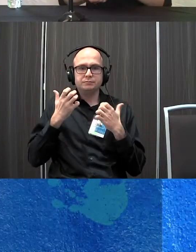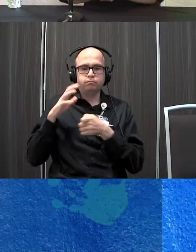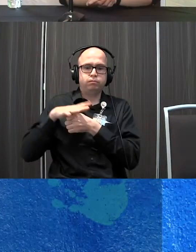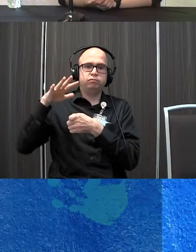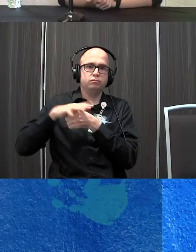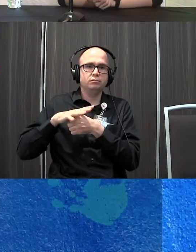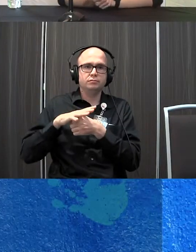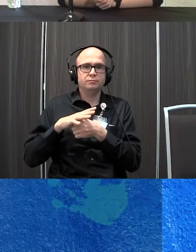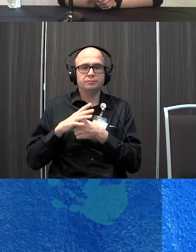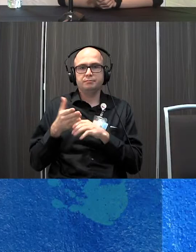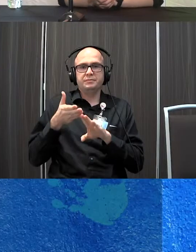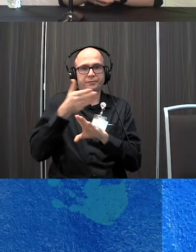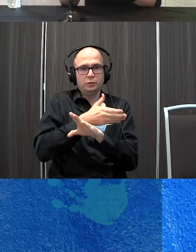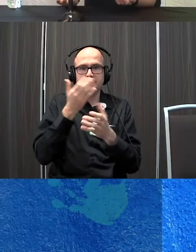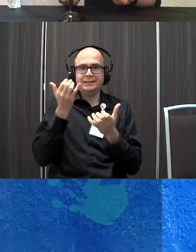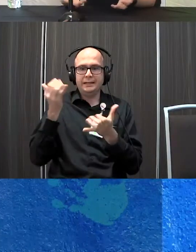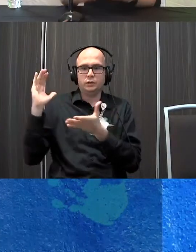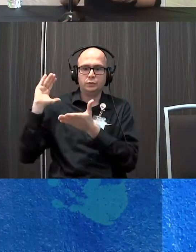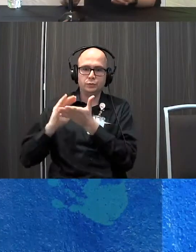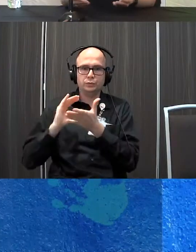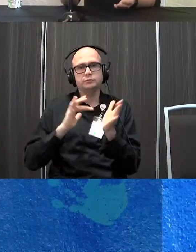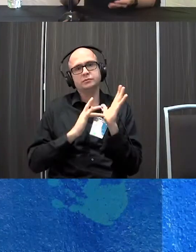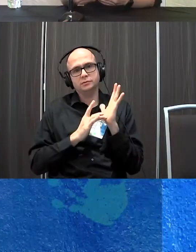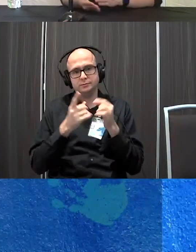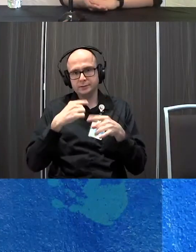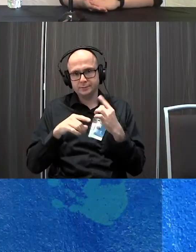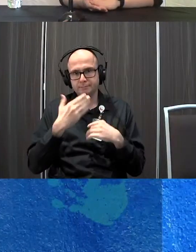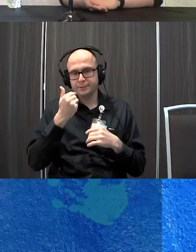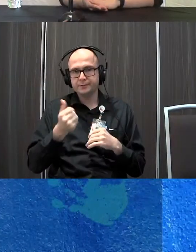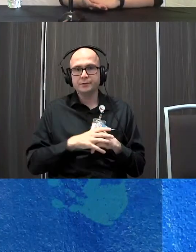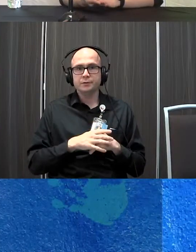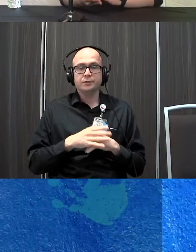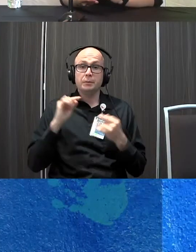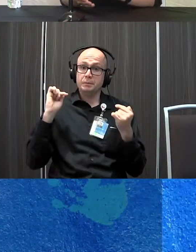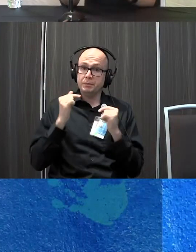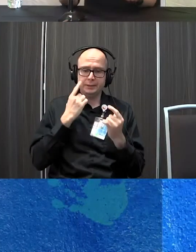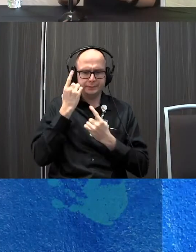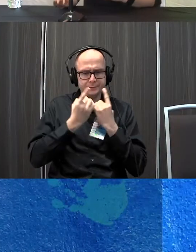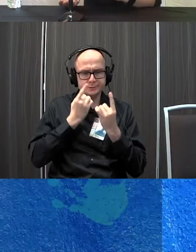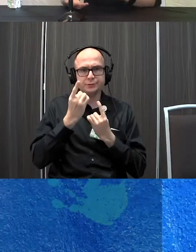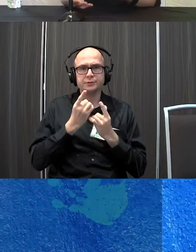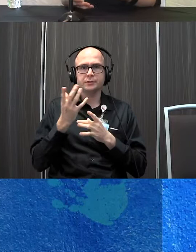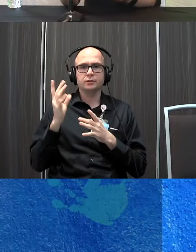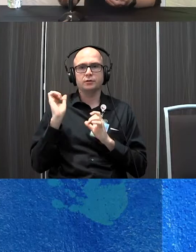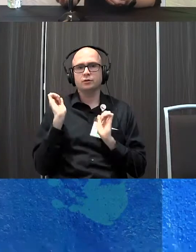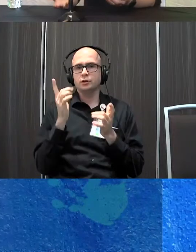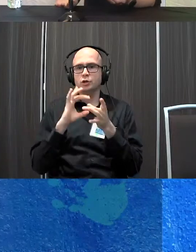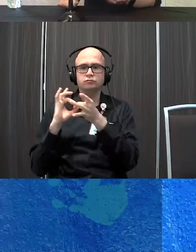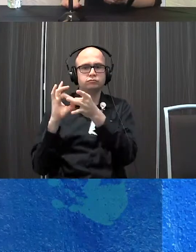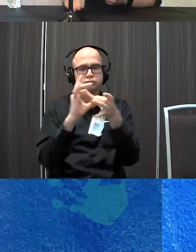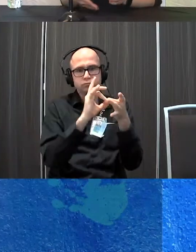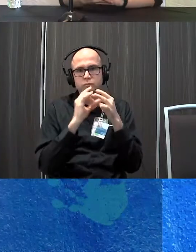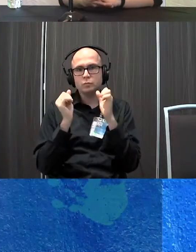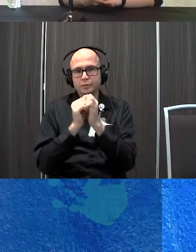doing previously. So with pain, we should always be considering that, and we should always be working very collaboratively with your medical